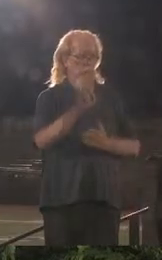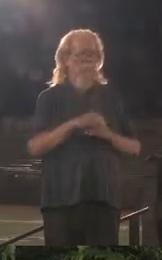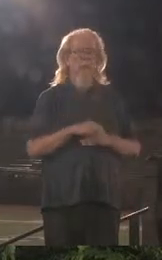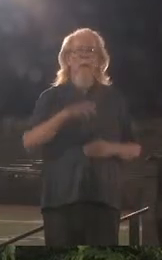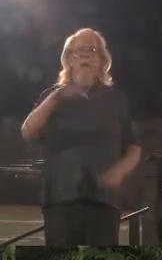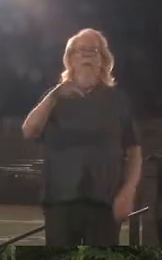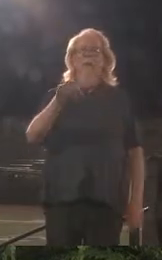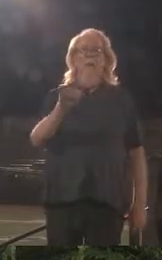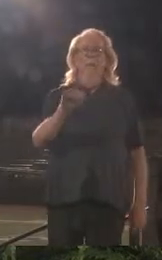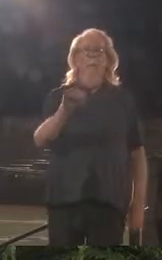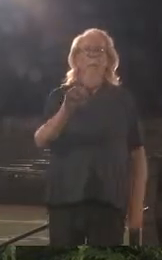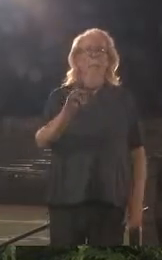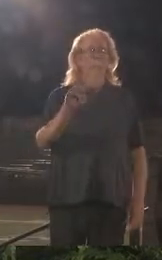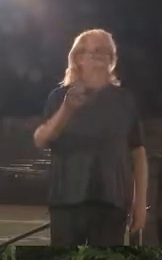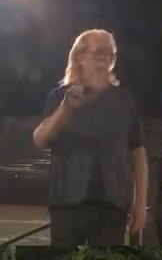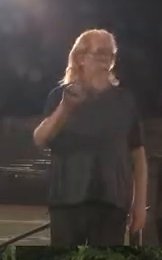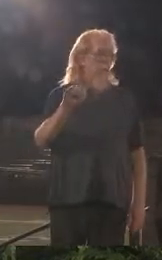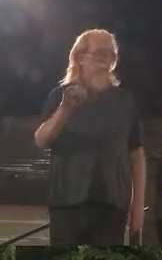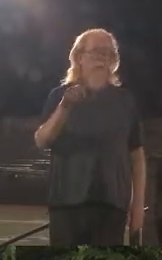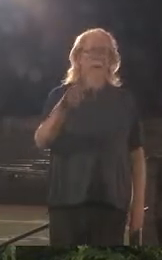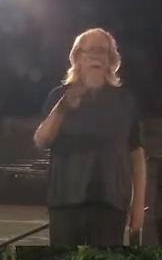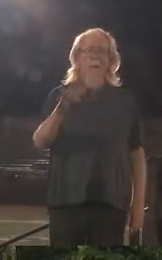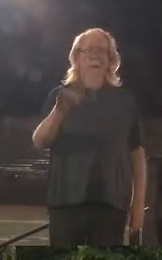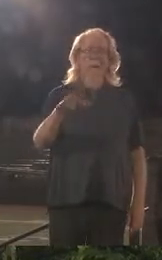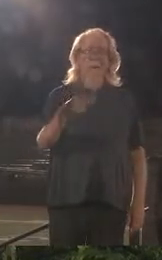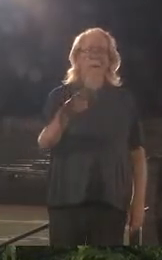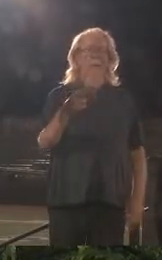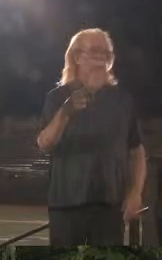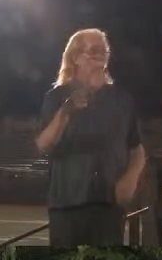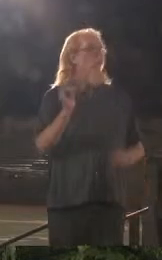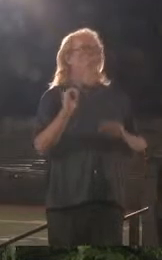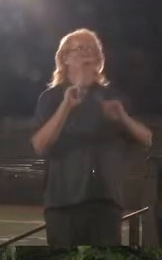Pamela High will be attending Texas State University.